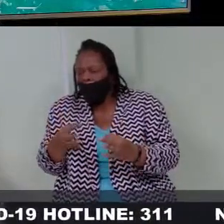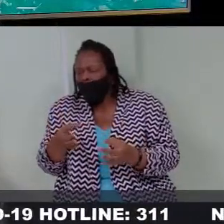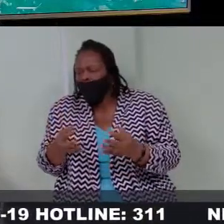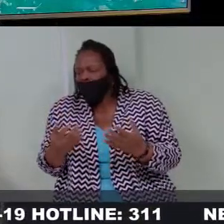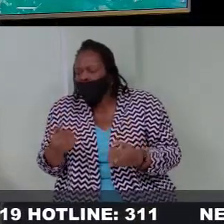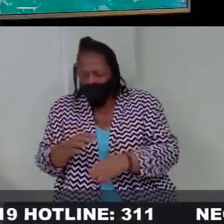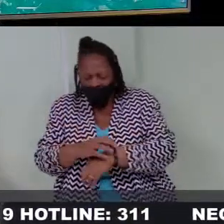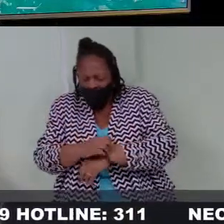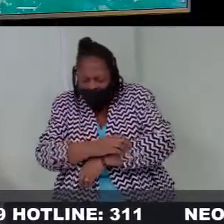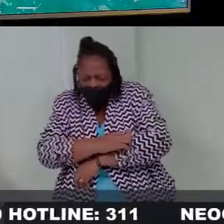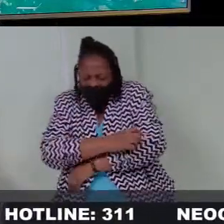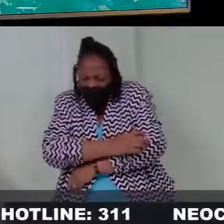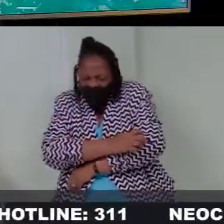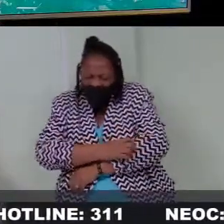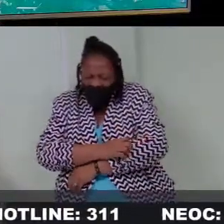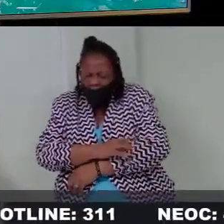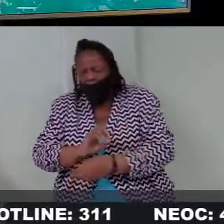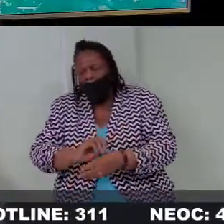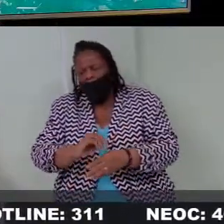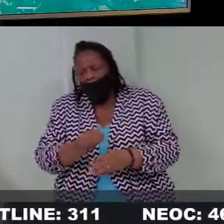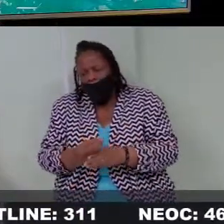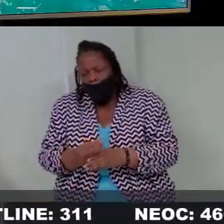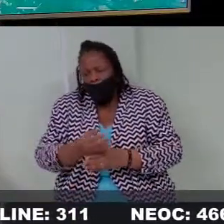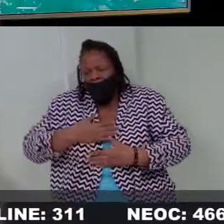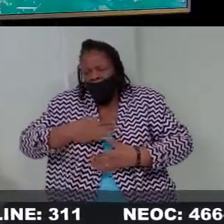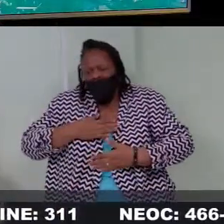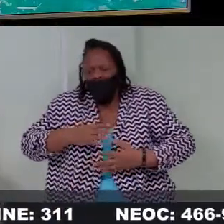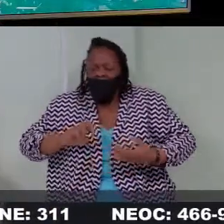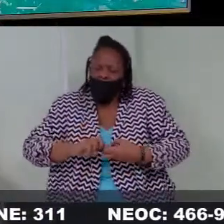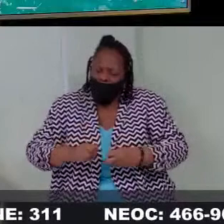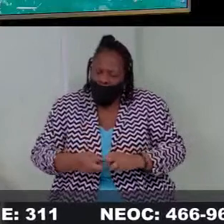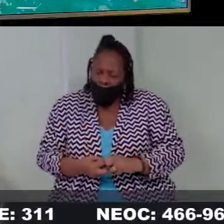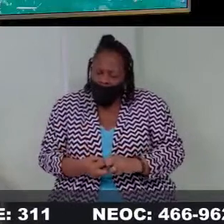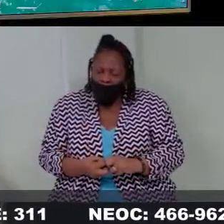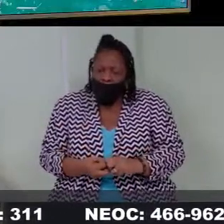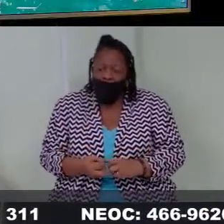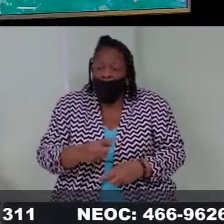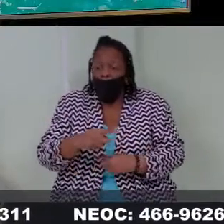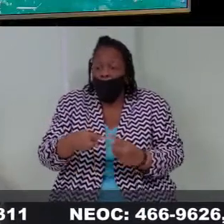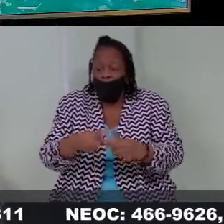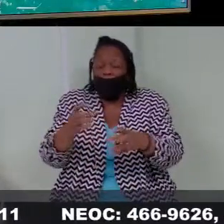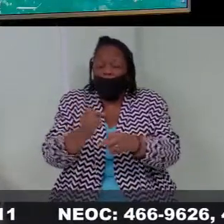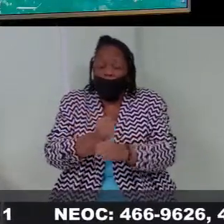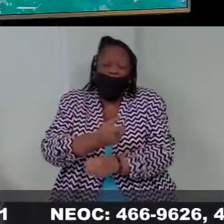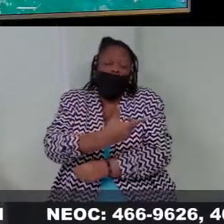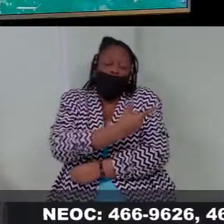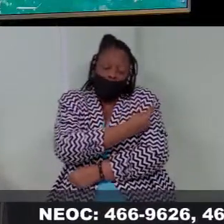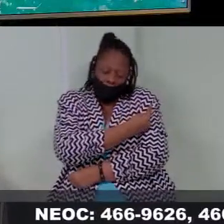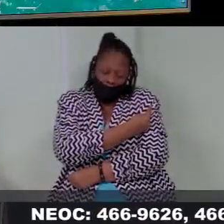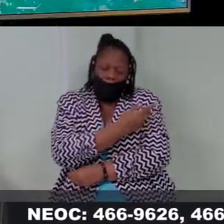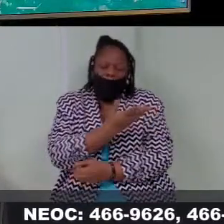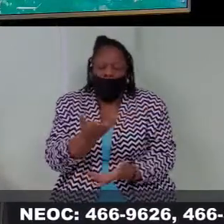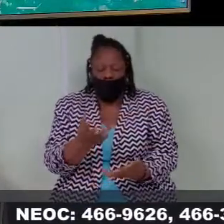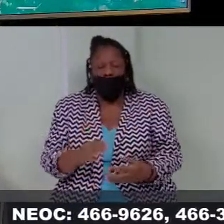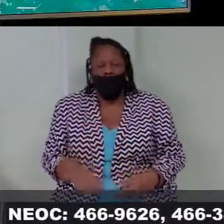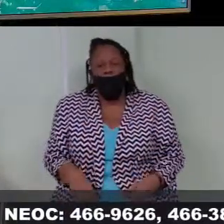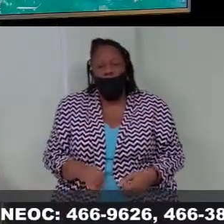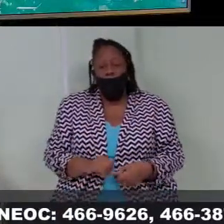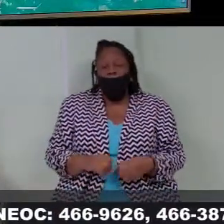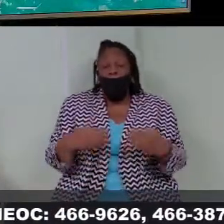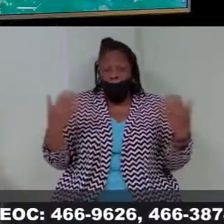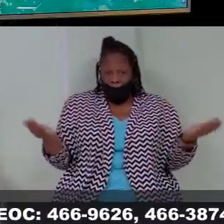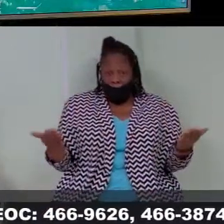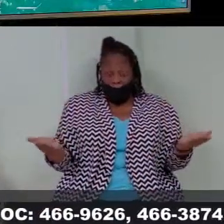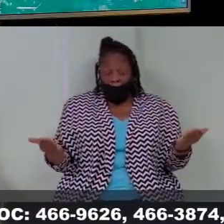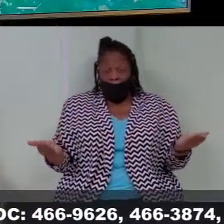this nature. Also, our vaccines will be rolled out in our health centers, and each health center is